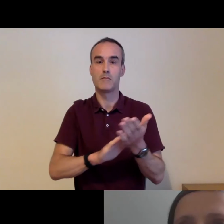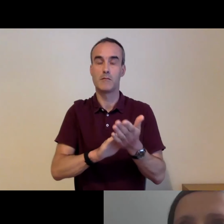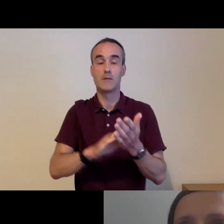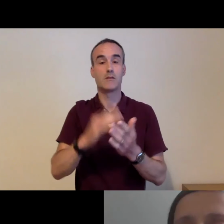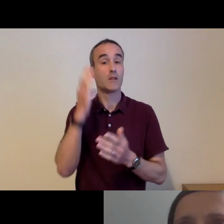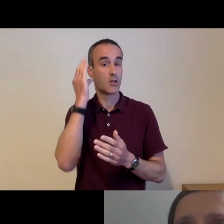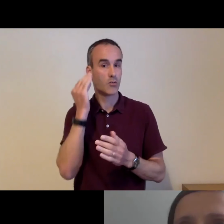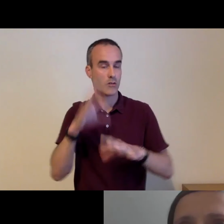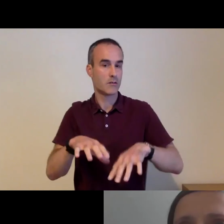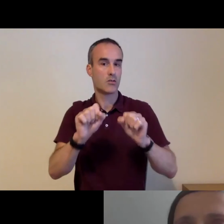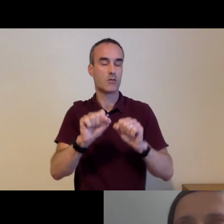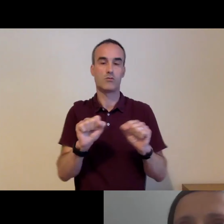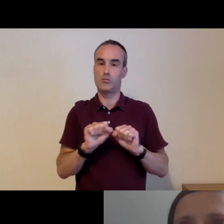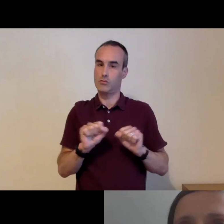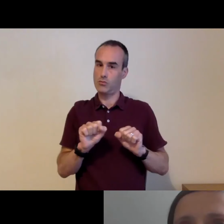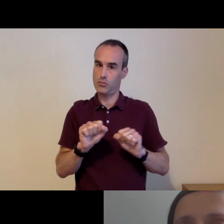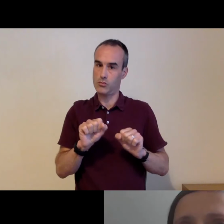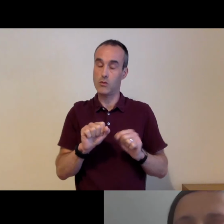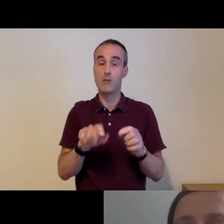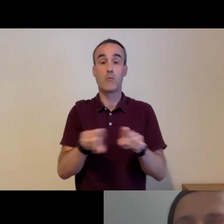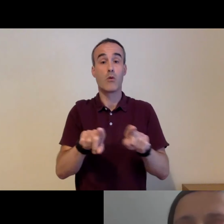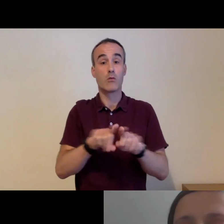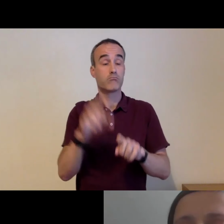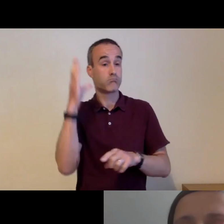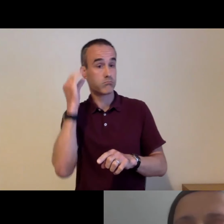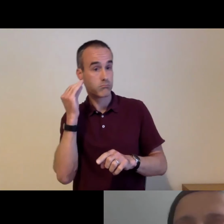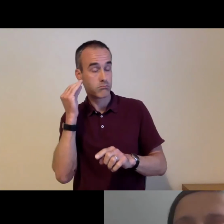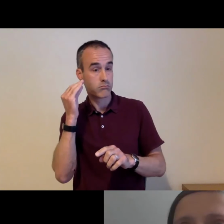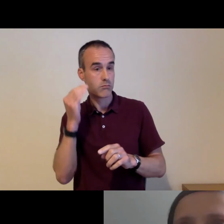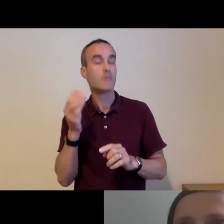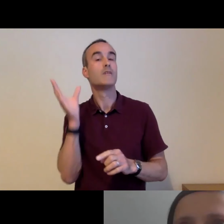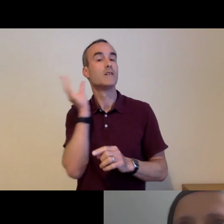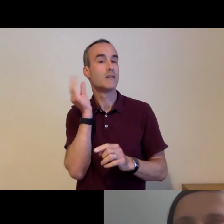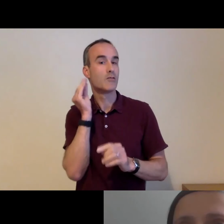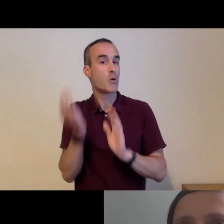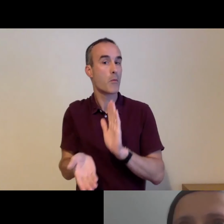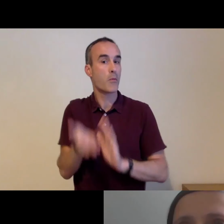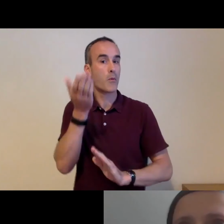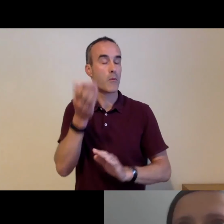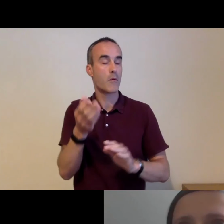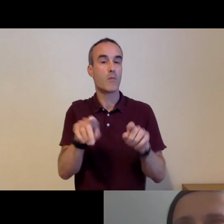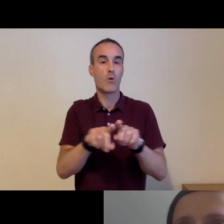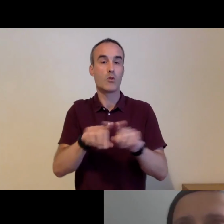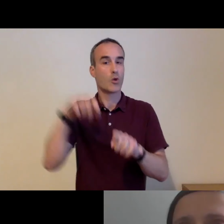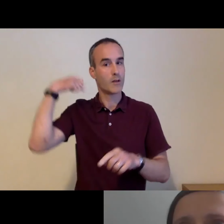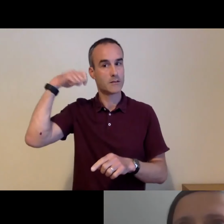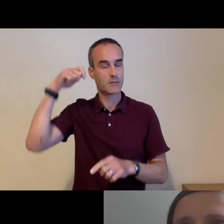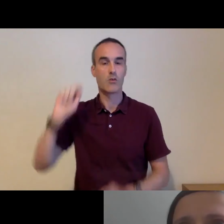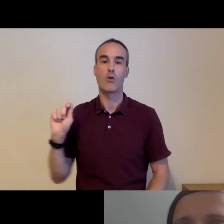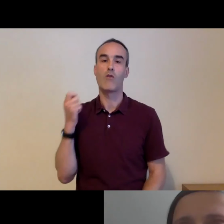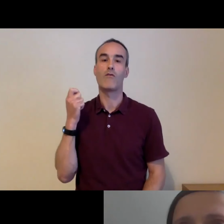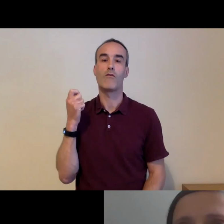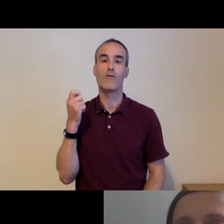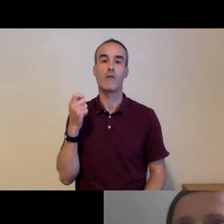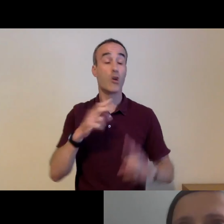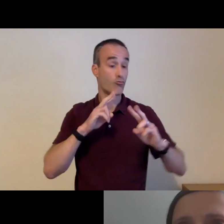enable people to regain their hearing, and hopefully ultimately silence tinnitus. So we're funding research, but